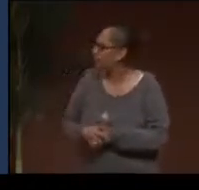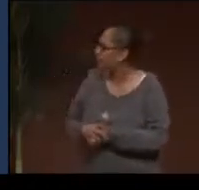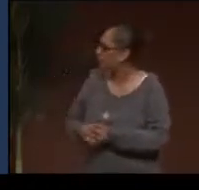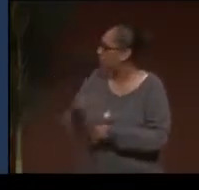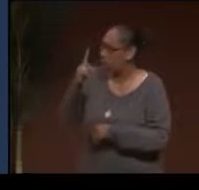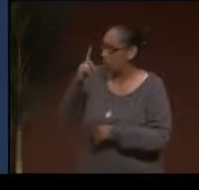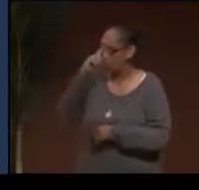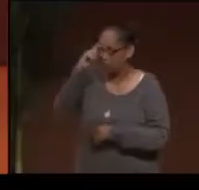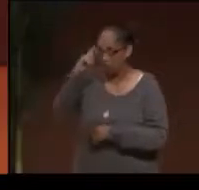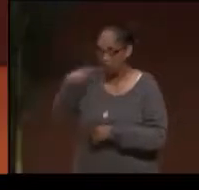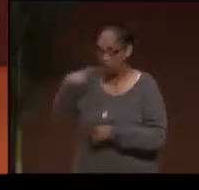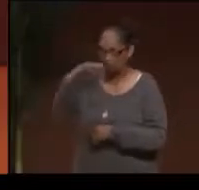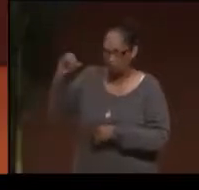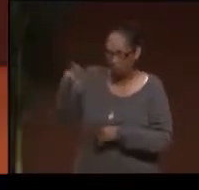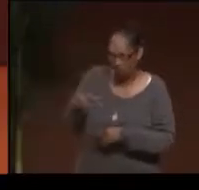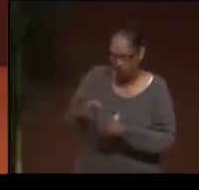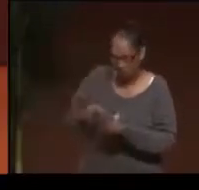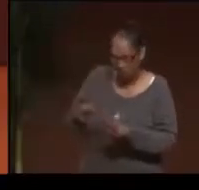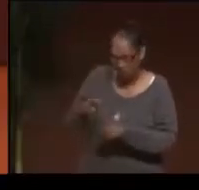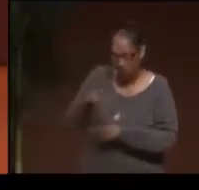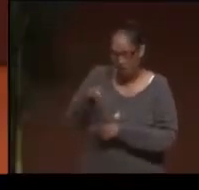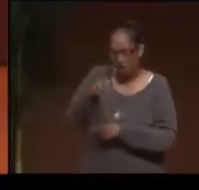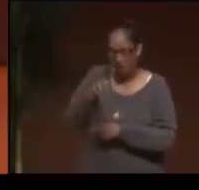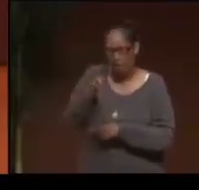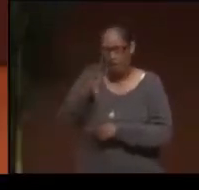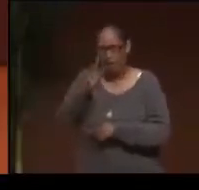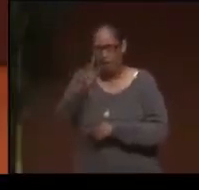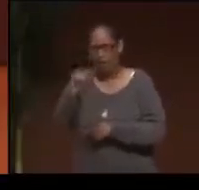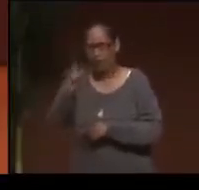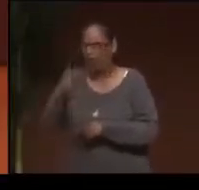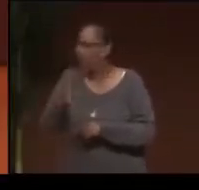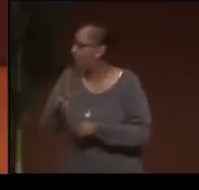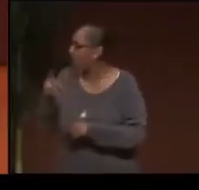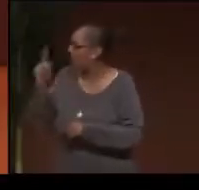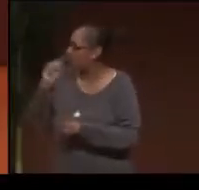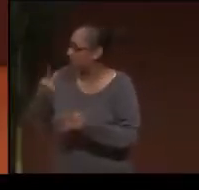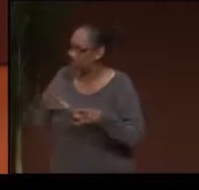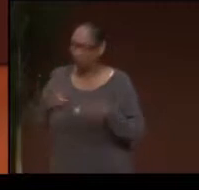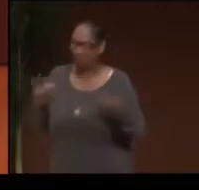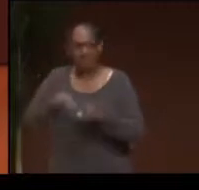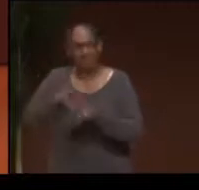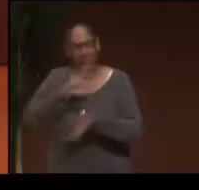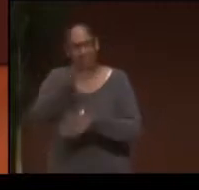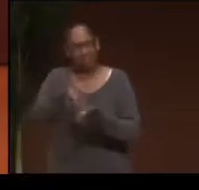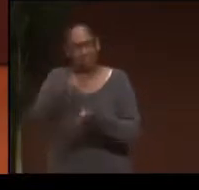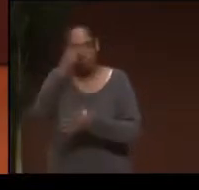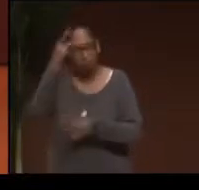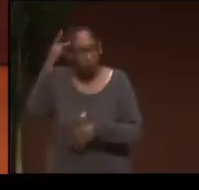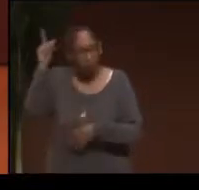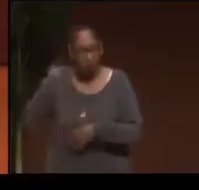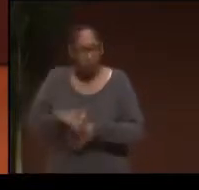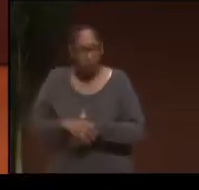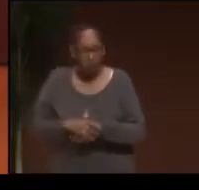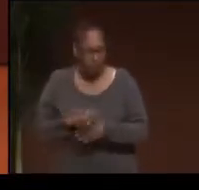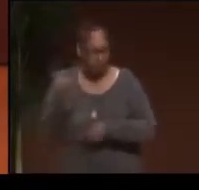One summer, I had come back from a powwow, and there was an event at Central Park. And that day,